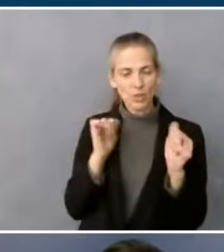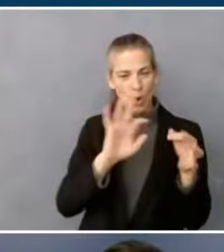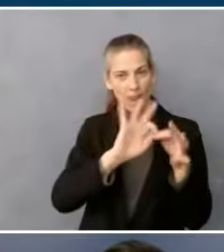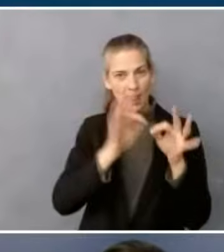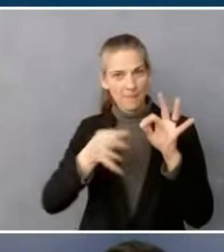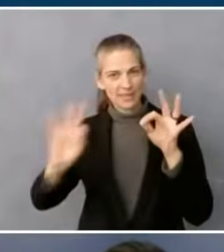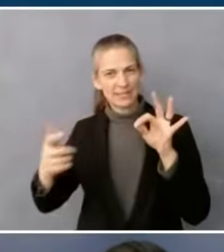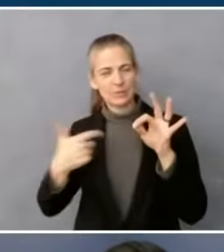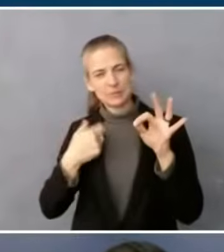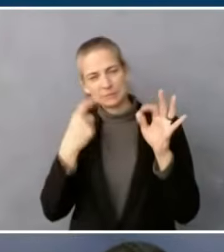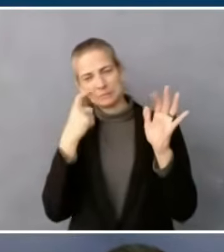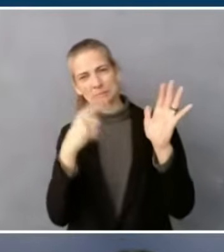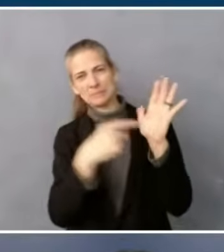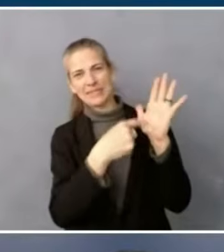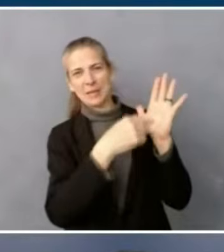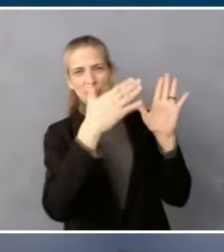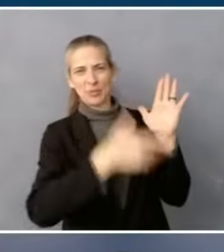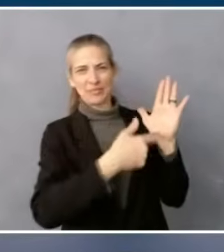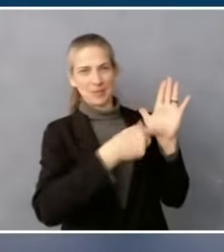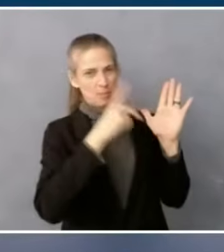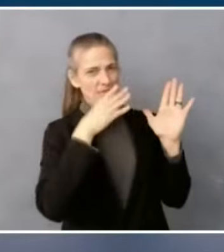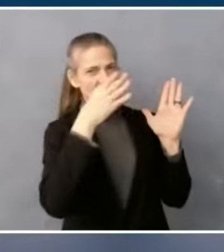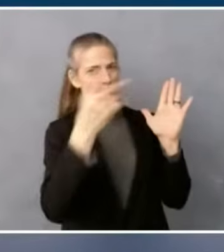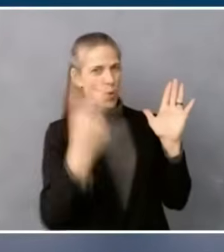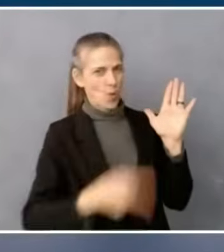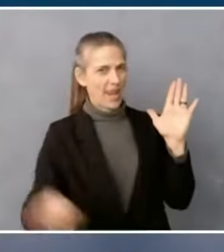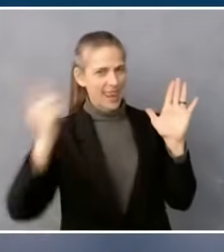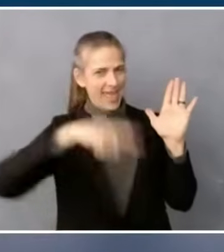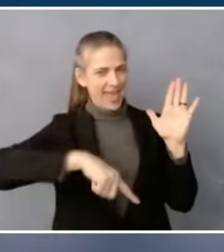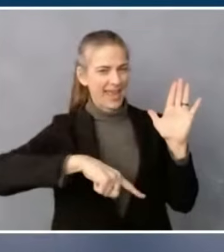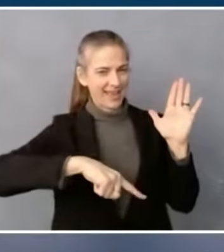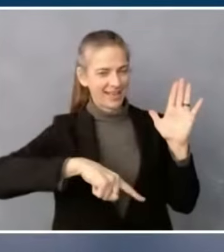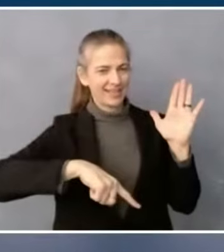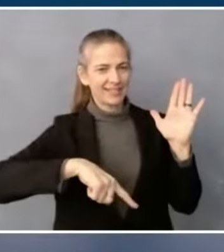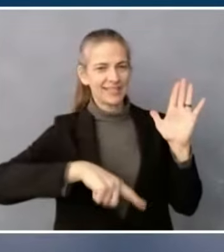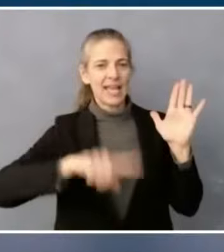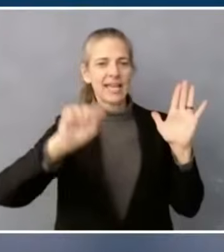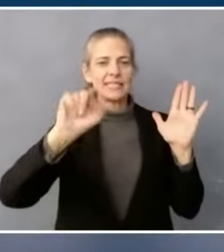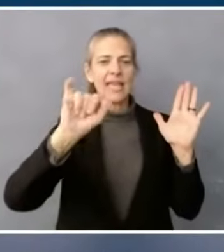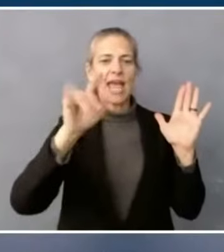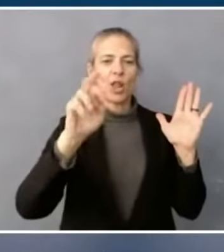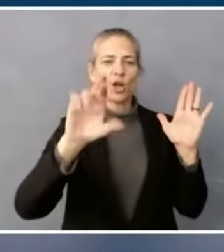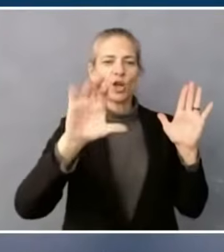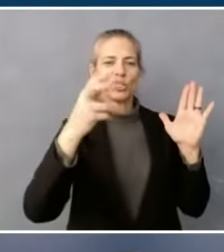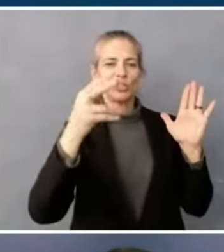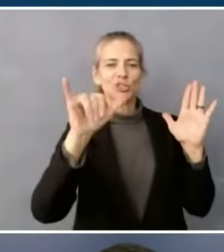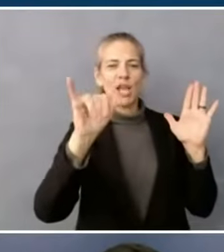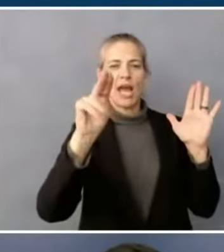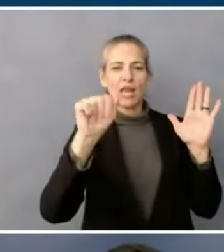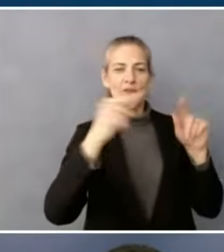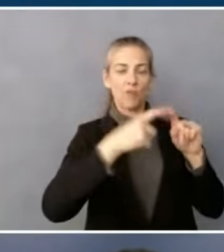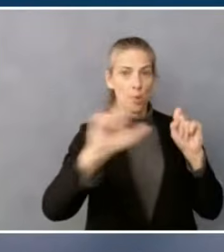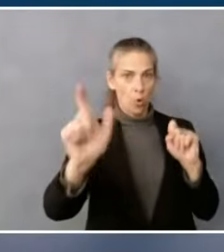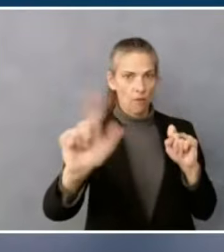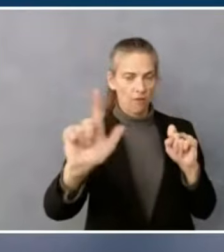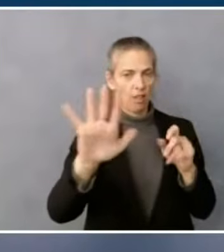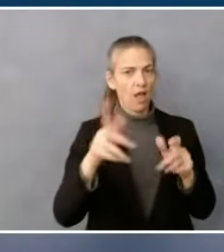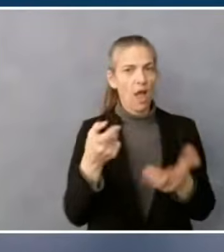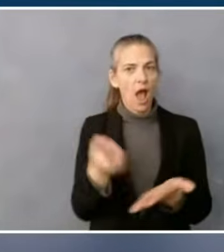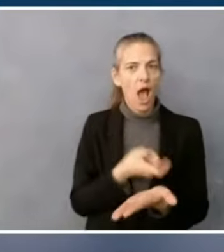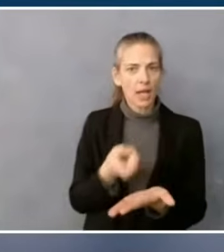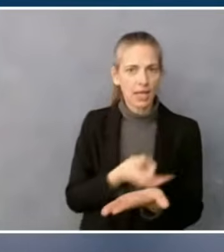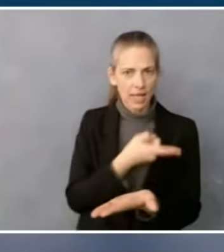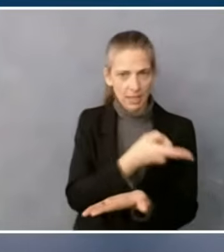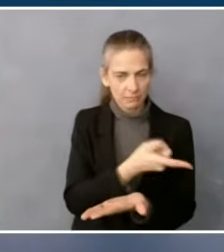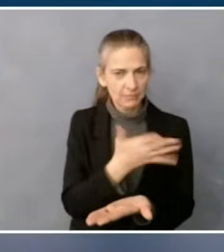we're hopeful will be there one day. China Taylor, a Louisville native and an incredible hockey player, was just named